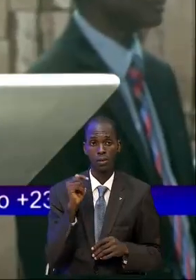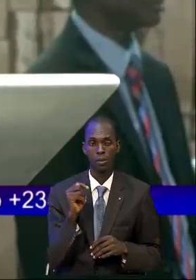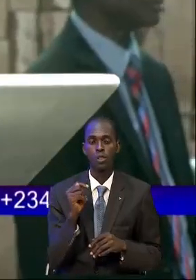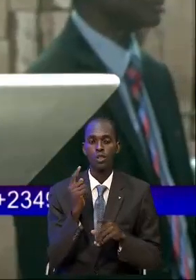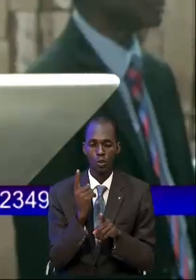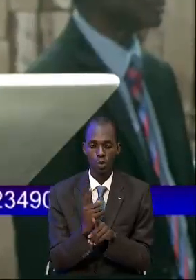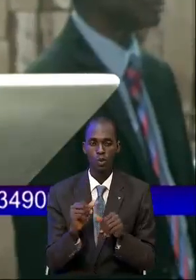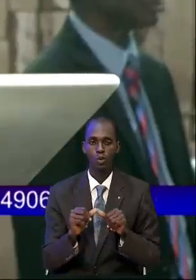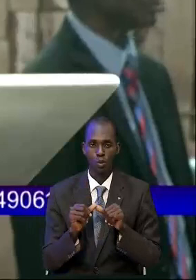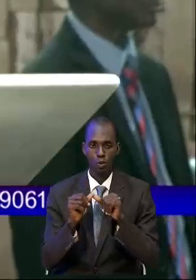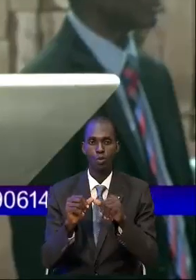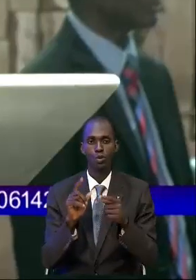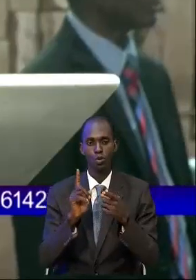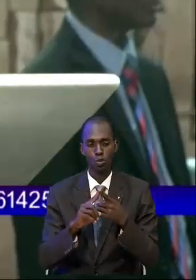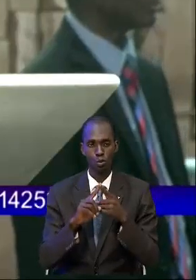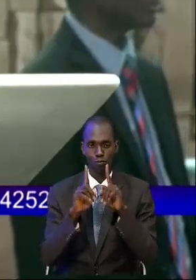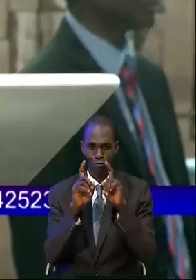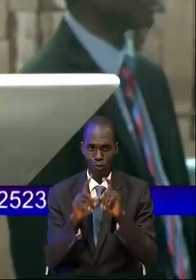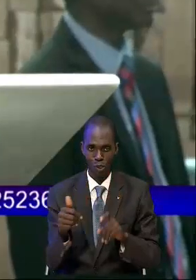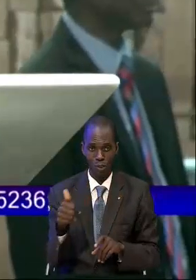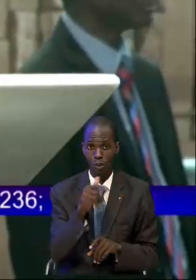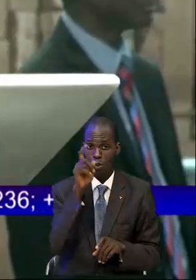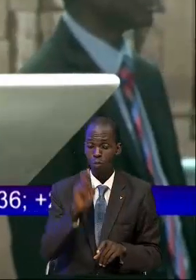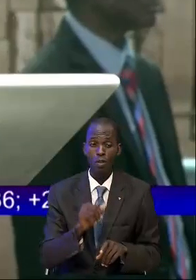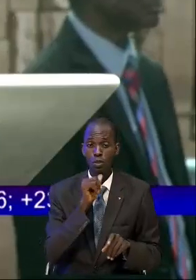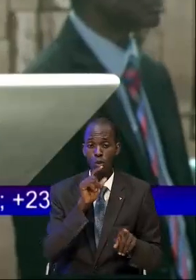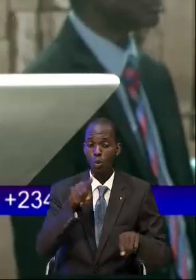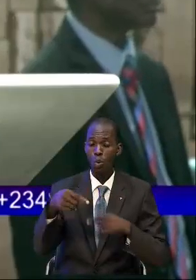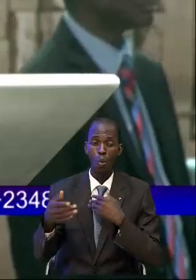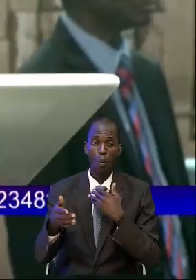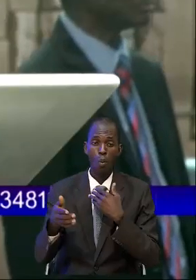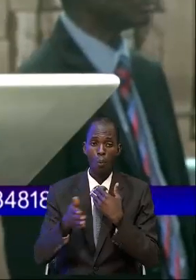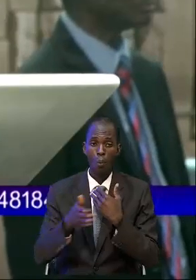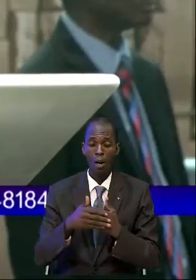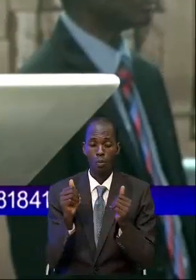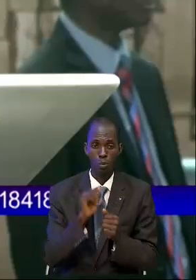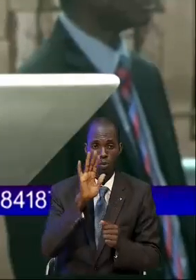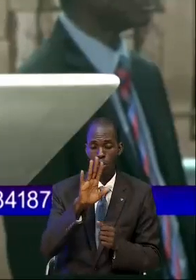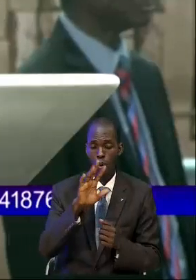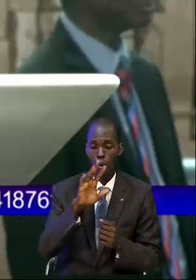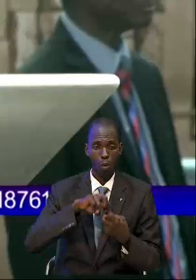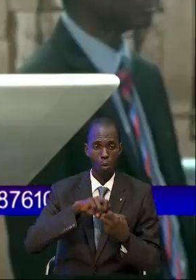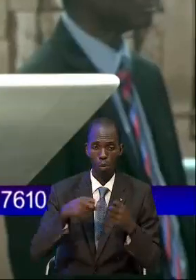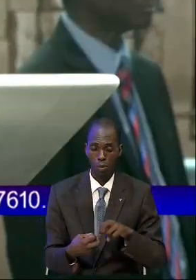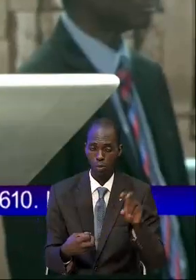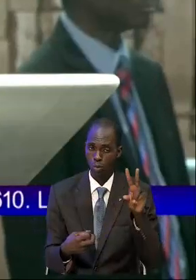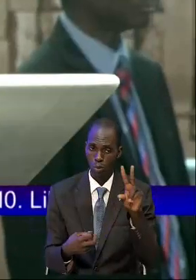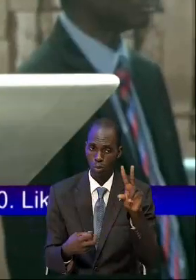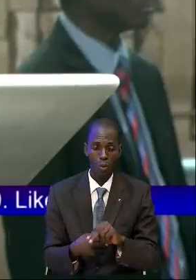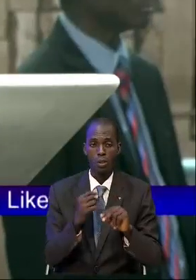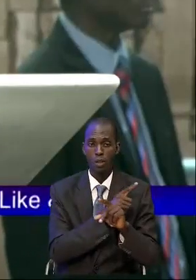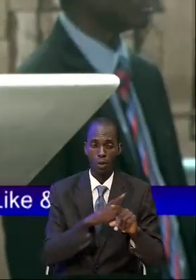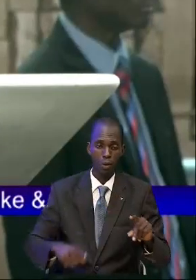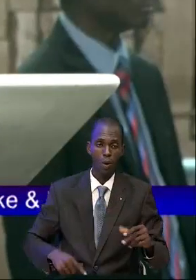And as we start the testimony, just be checking yourself. You must not live here